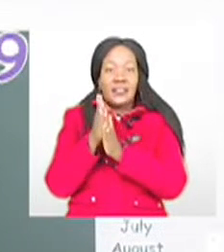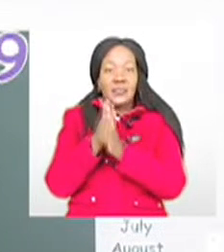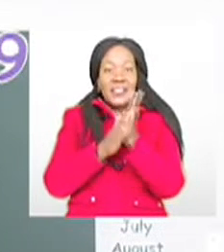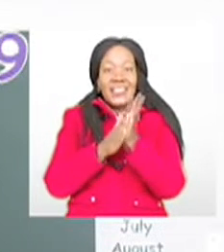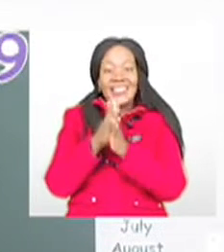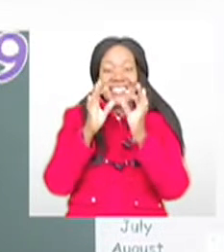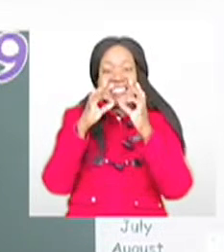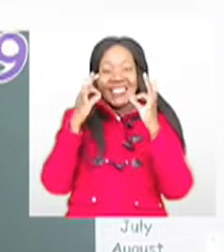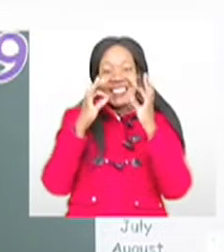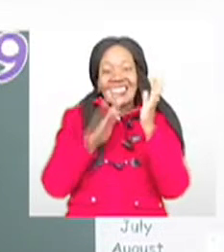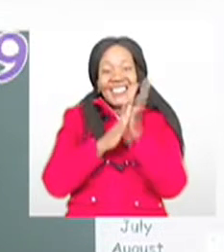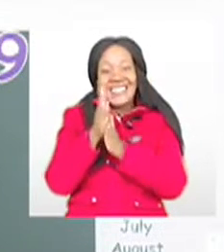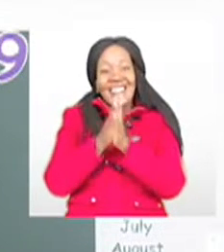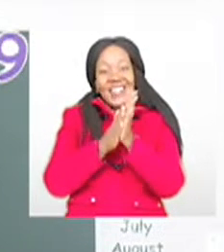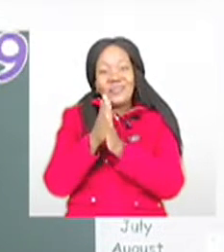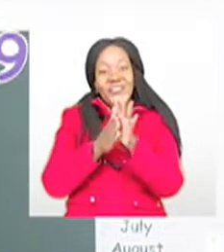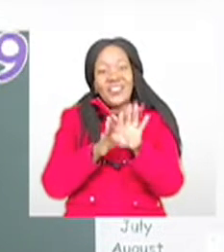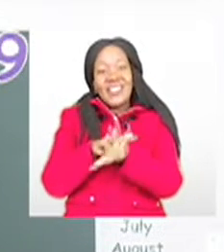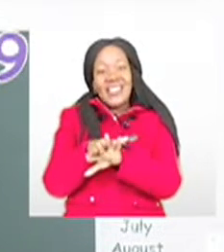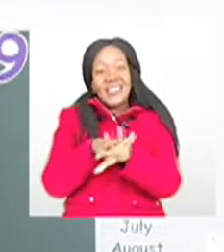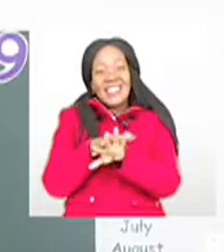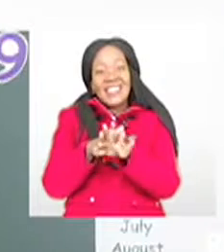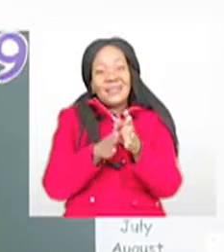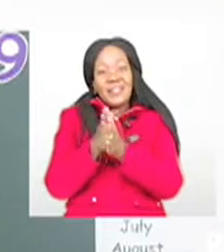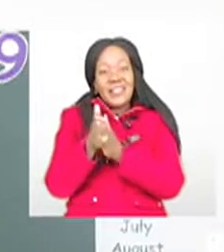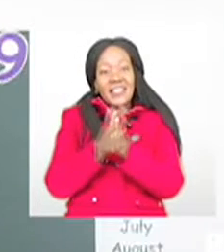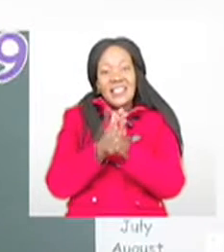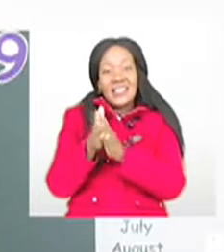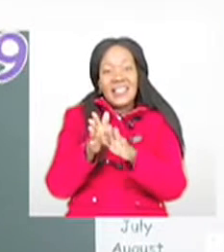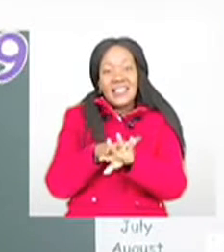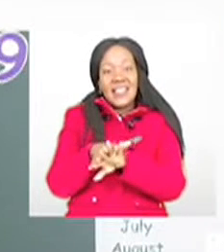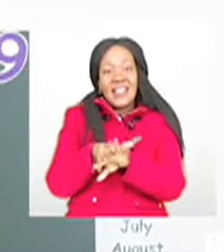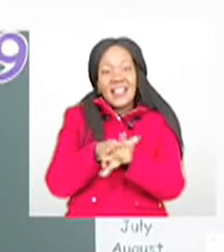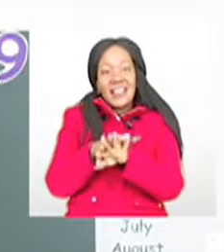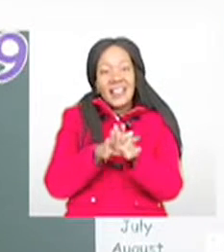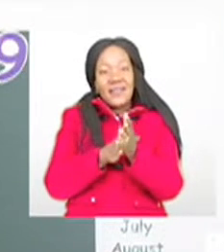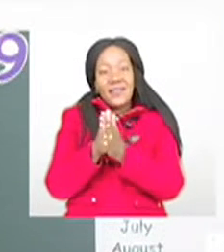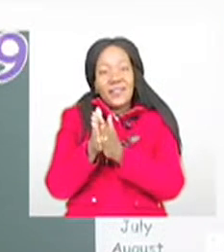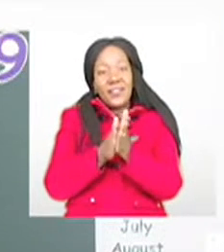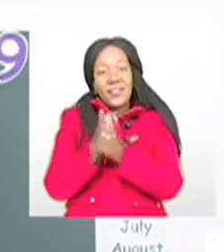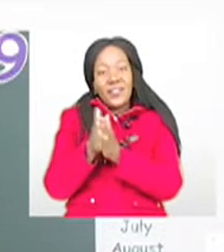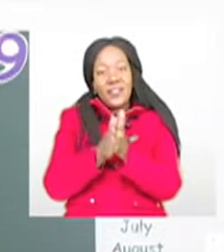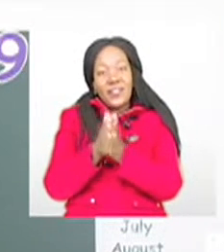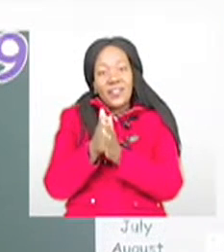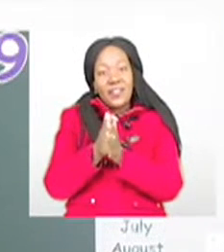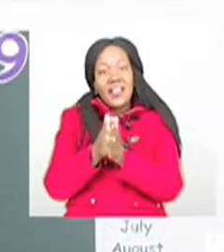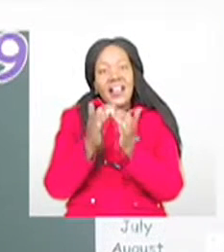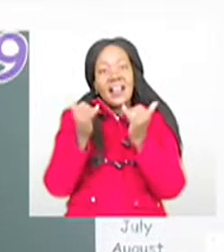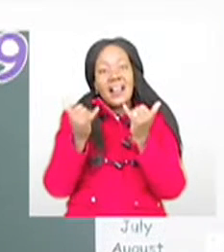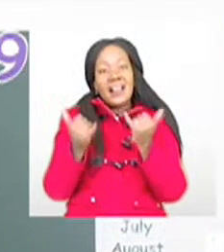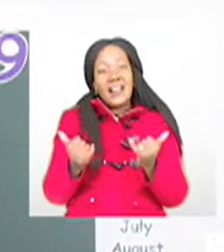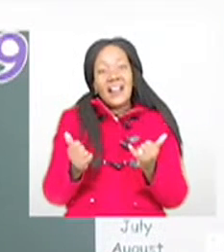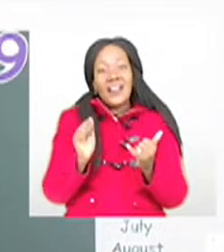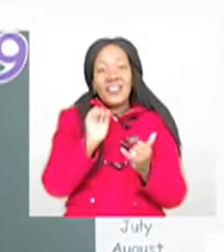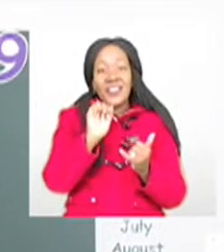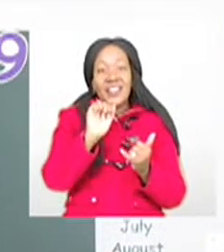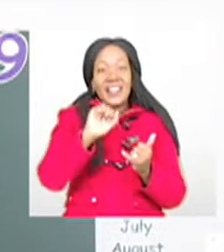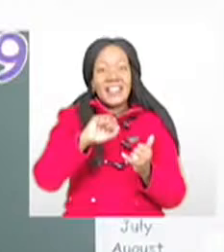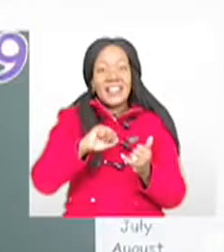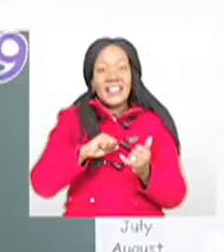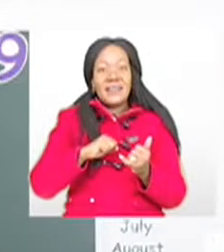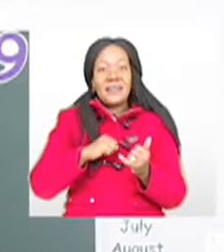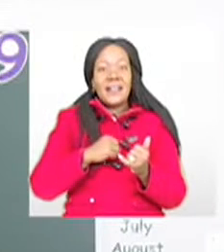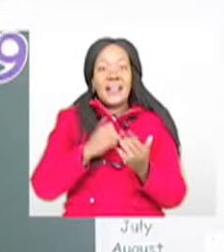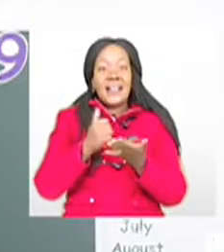Rub, rub, rub your hands back, inside and forth. Now your